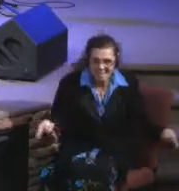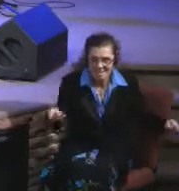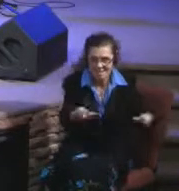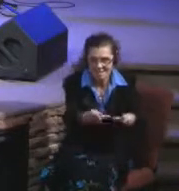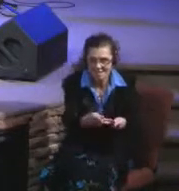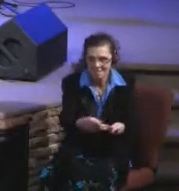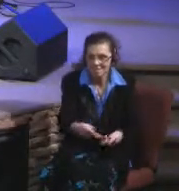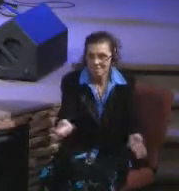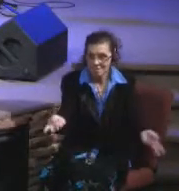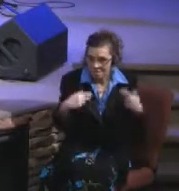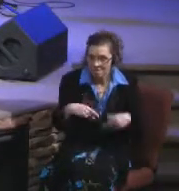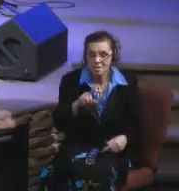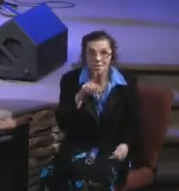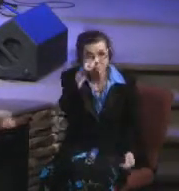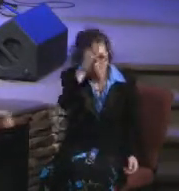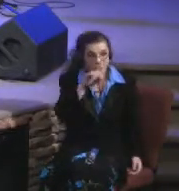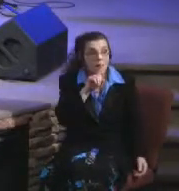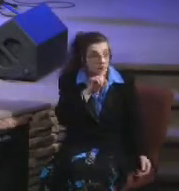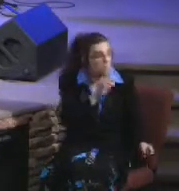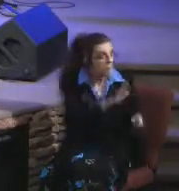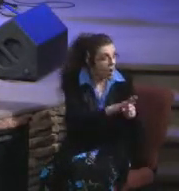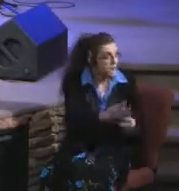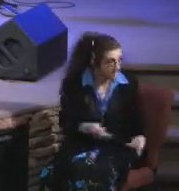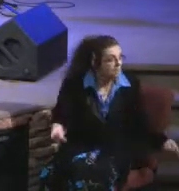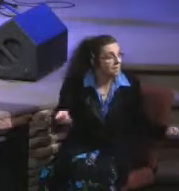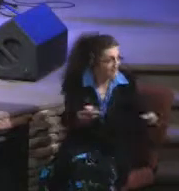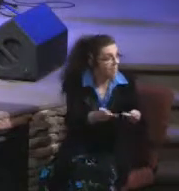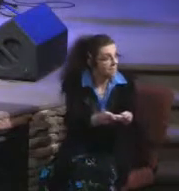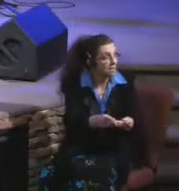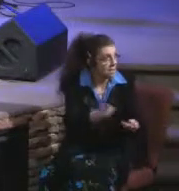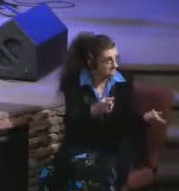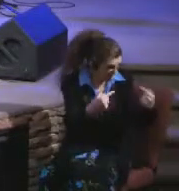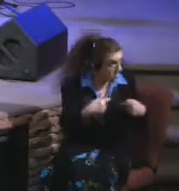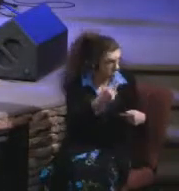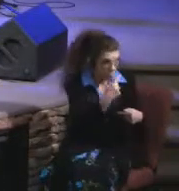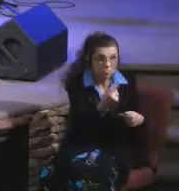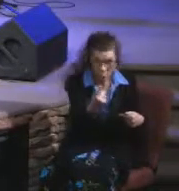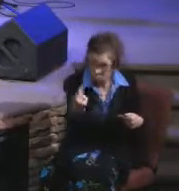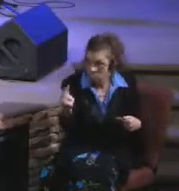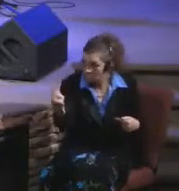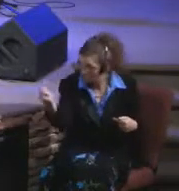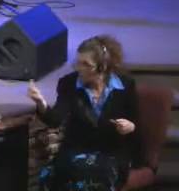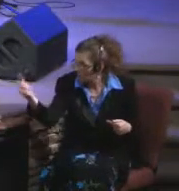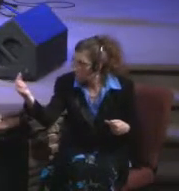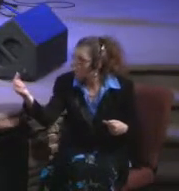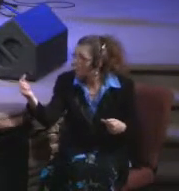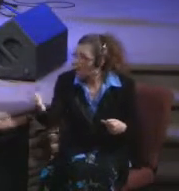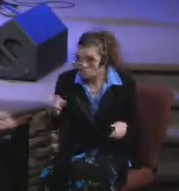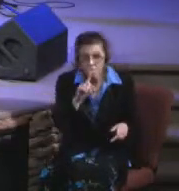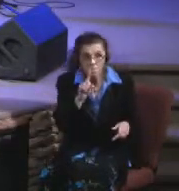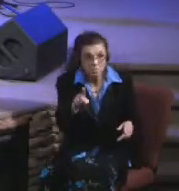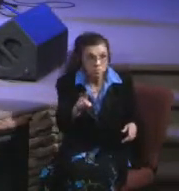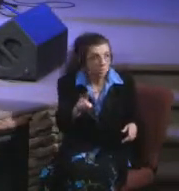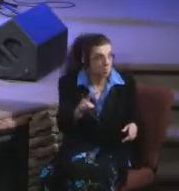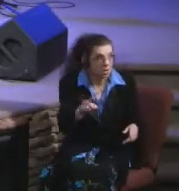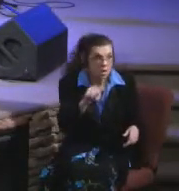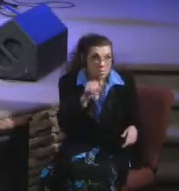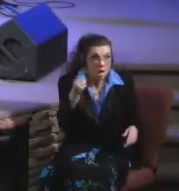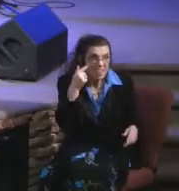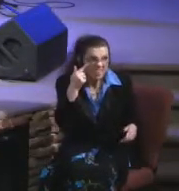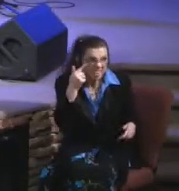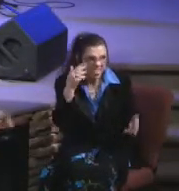that God has promised. How many knows that there is a promised land God has promised you and I? Come on now, I want to keep this real, and I want you to not think